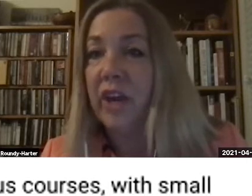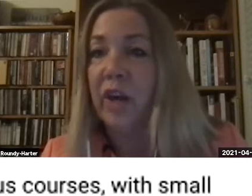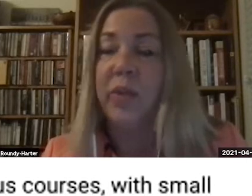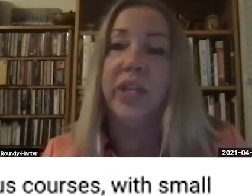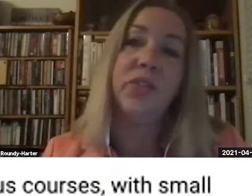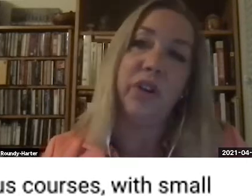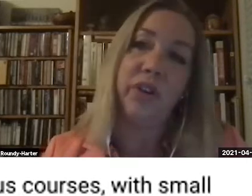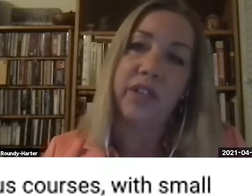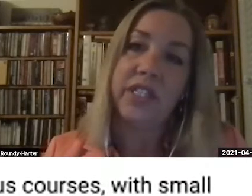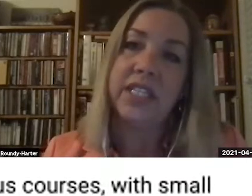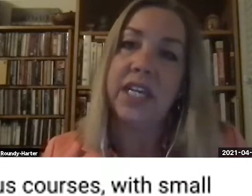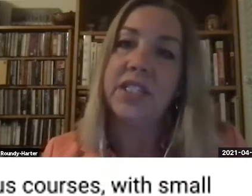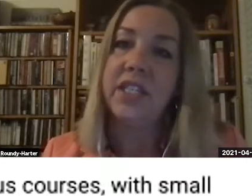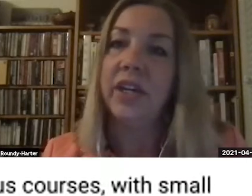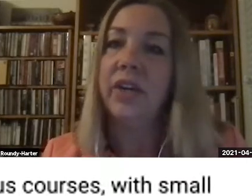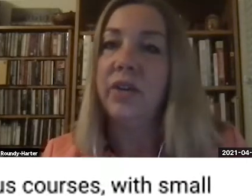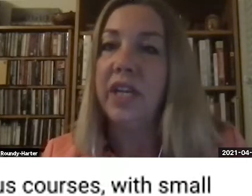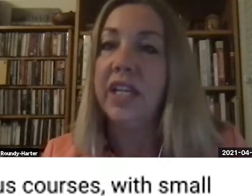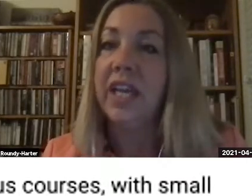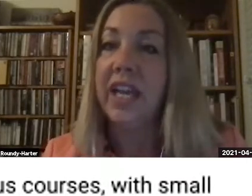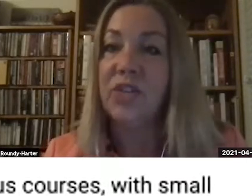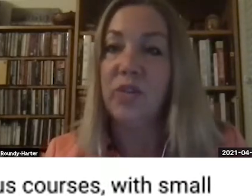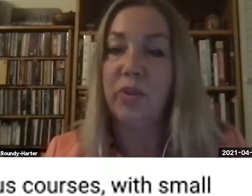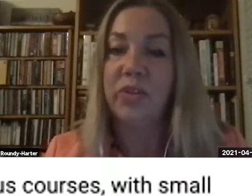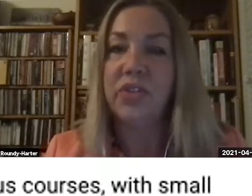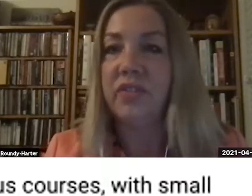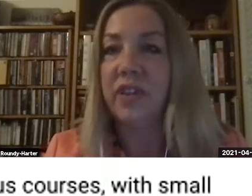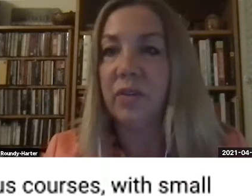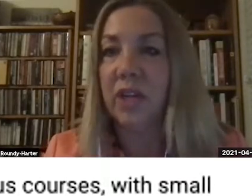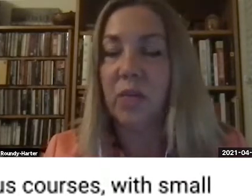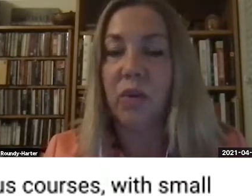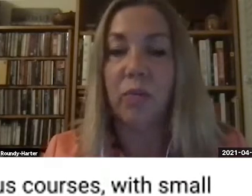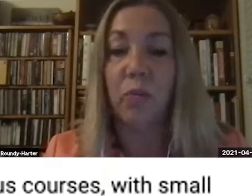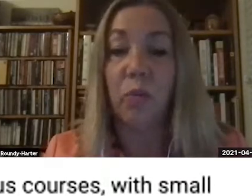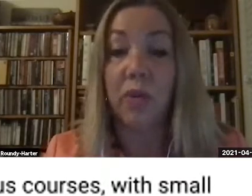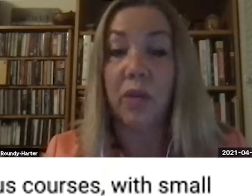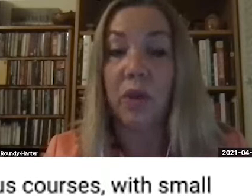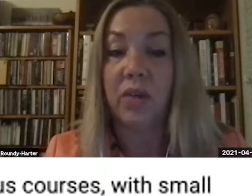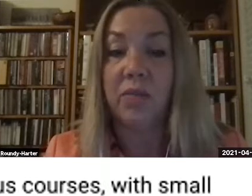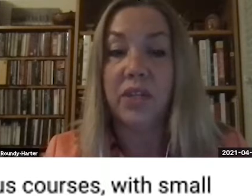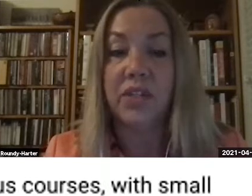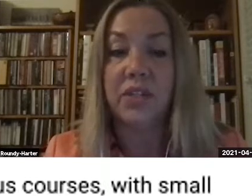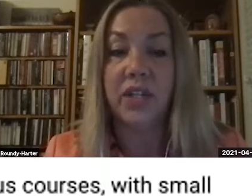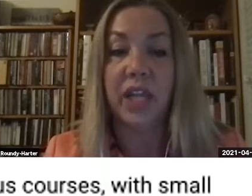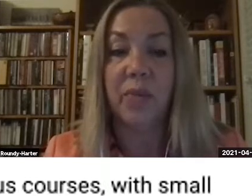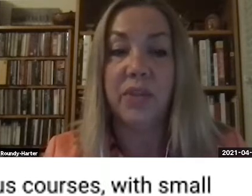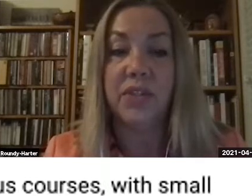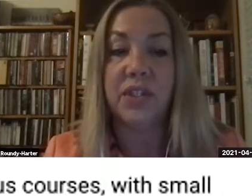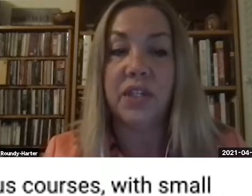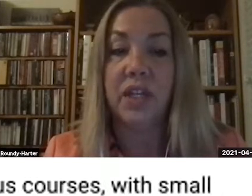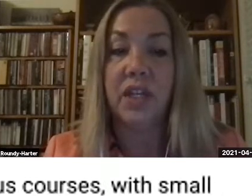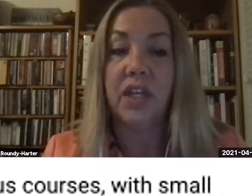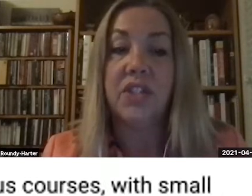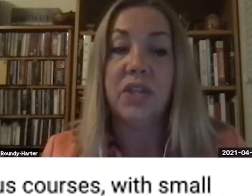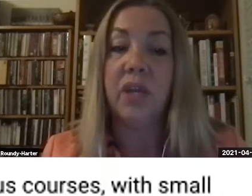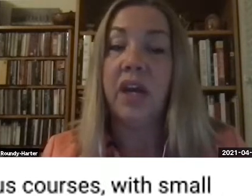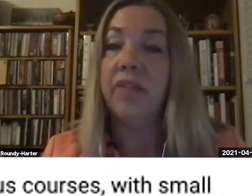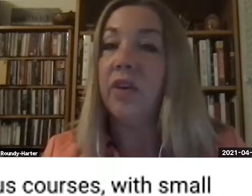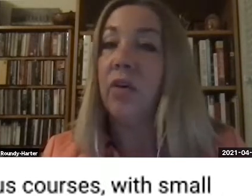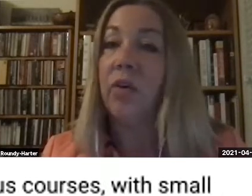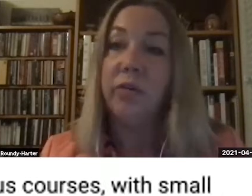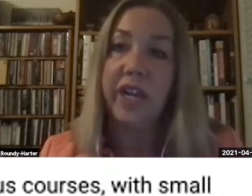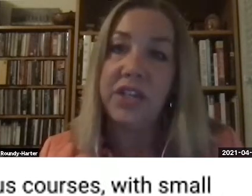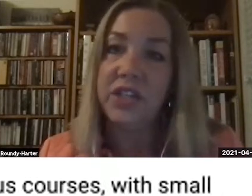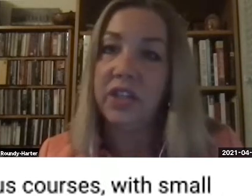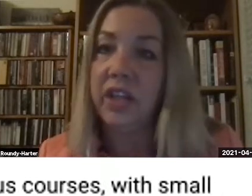online environment or over this last year, who need that extra boost to feel really warmly welcomed onto the campus. So we offer